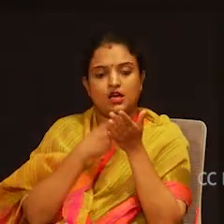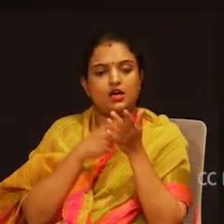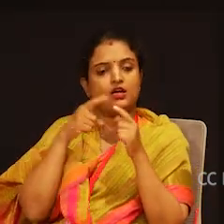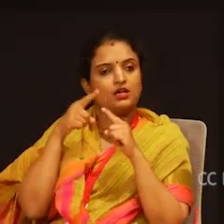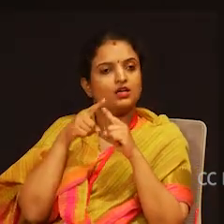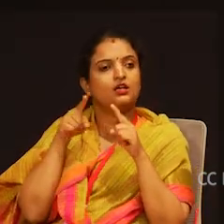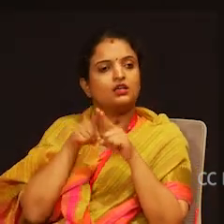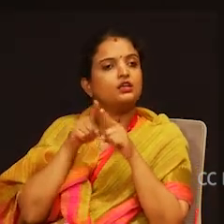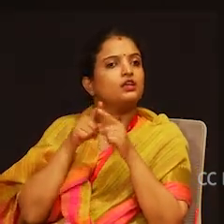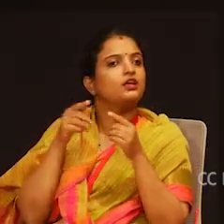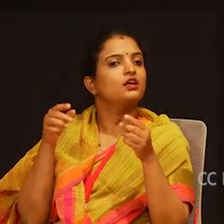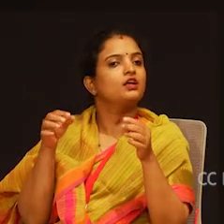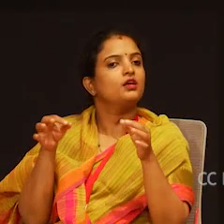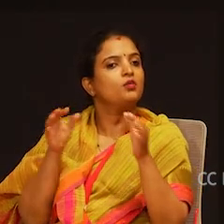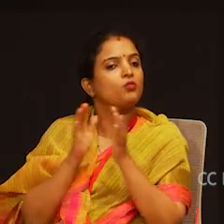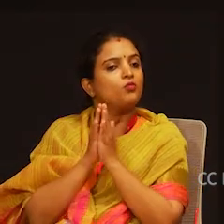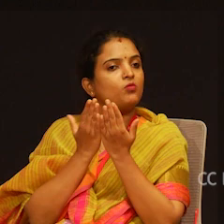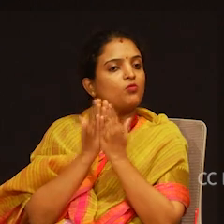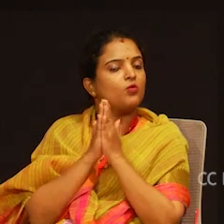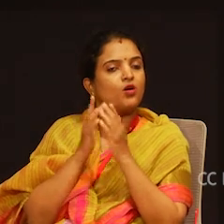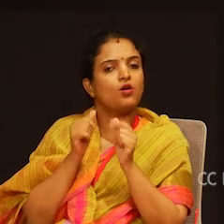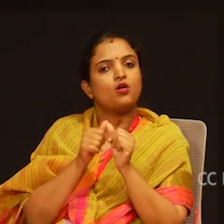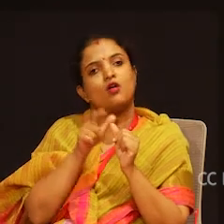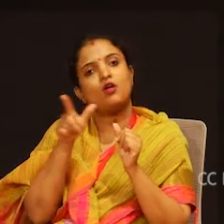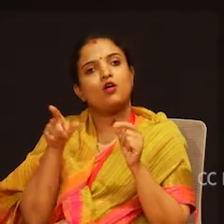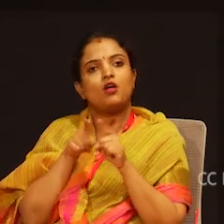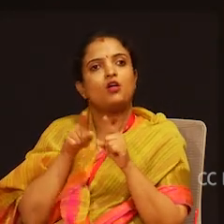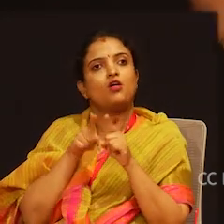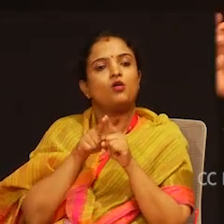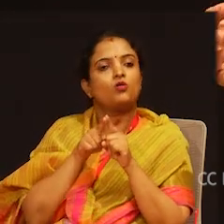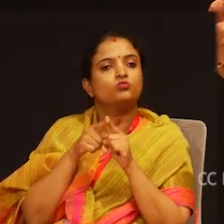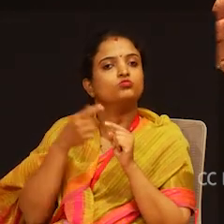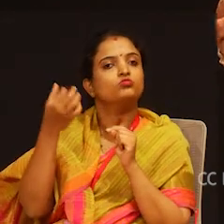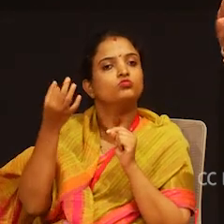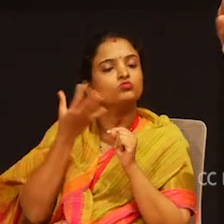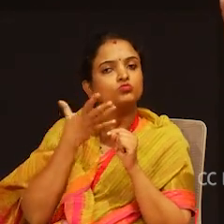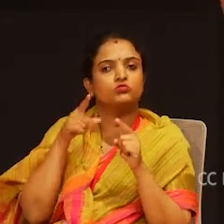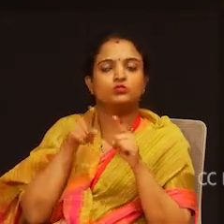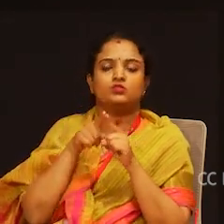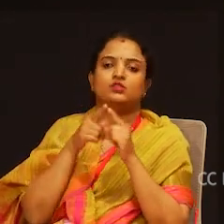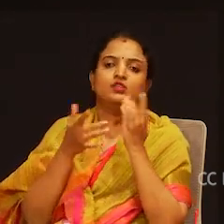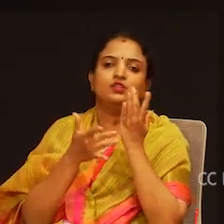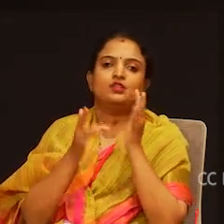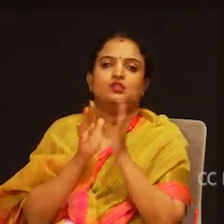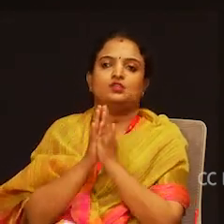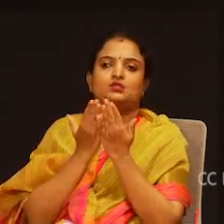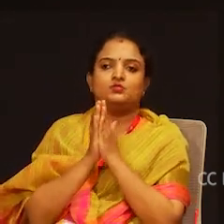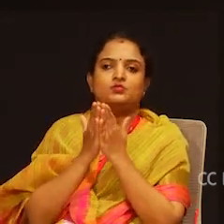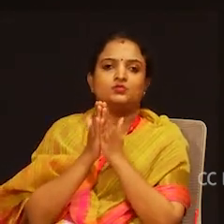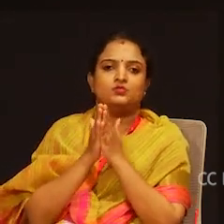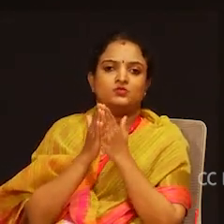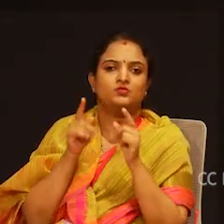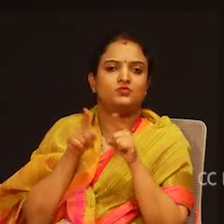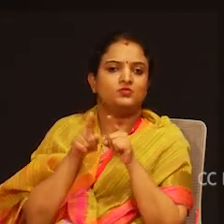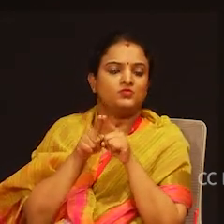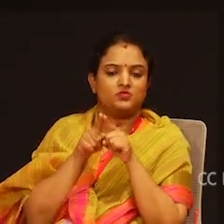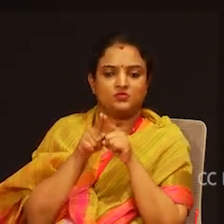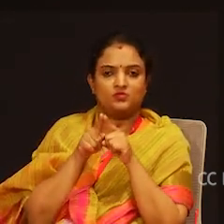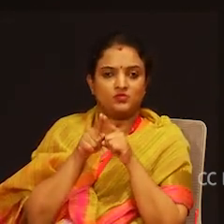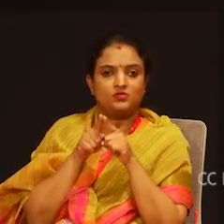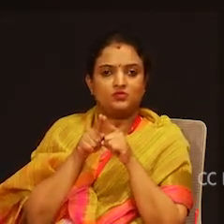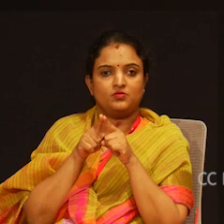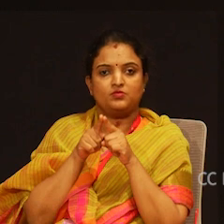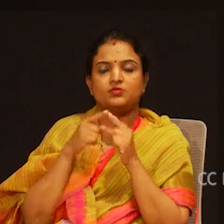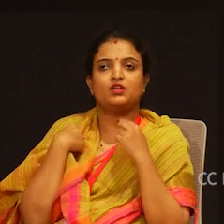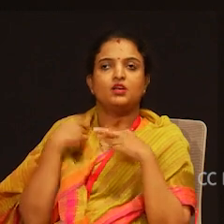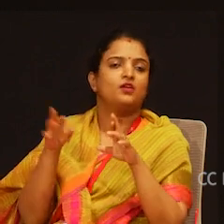we hope to take all this learning into our new textbooks that we are developing from NCERT. And